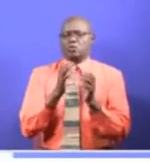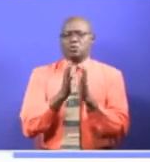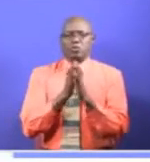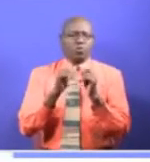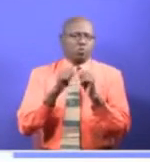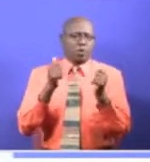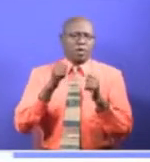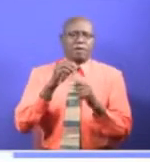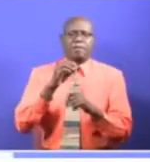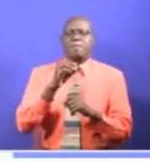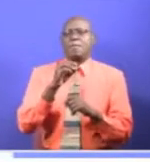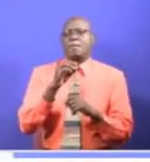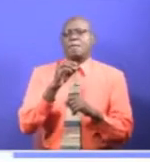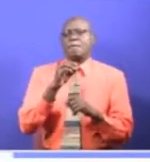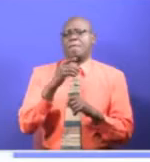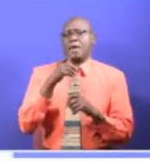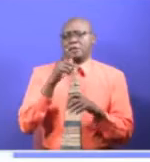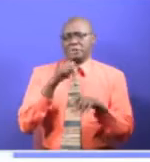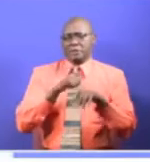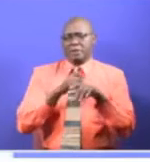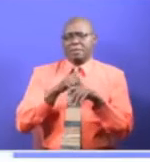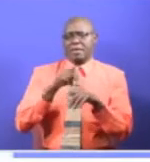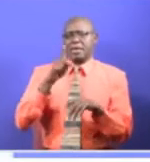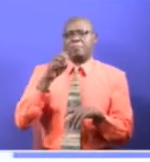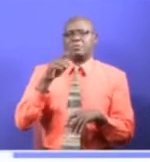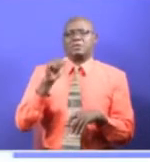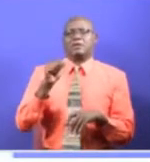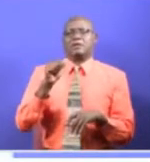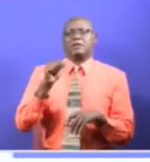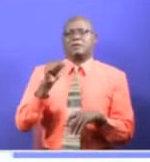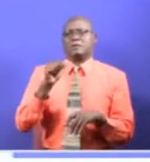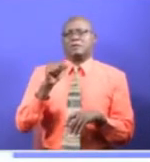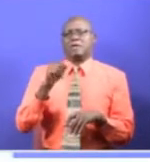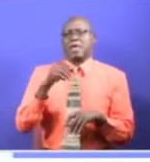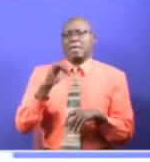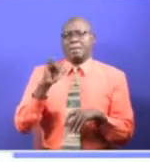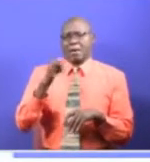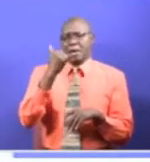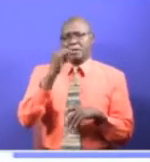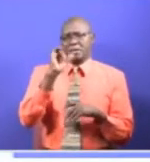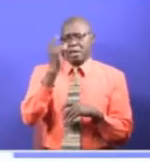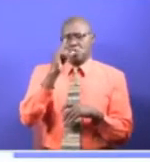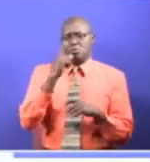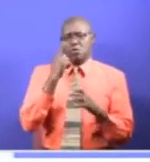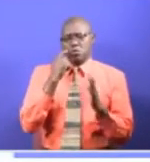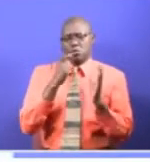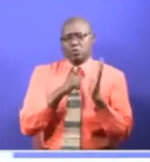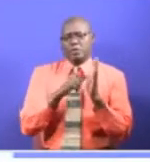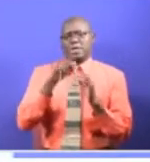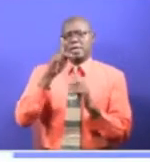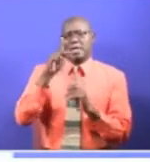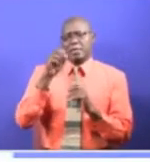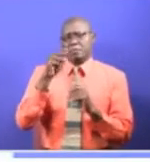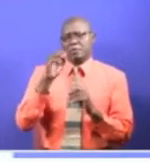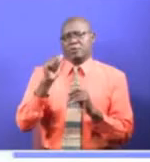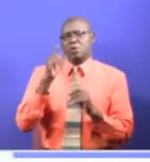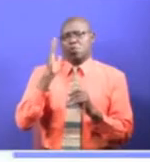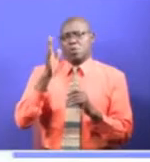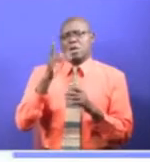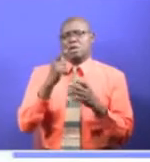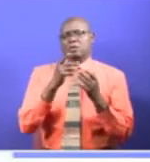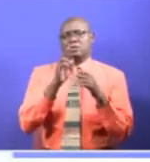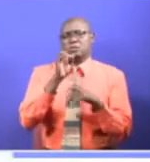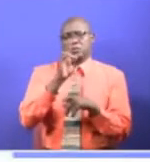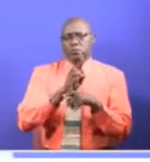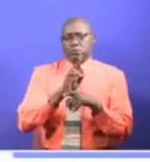Medical Supply Agency KEMSA National Supply Chain Center at Embakasi in Nairobi, where she noted that KEMSA will use ICT technology